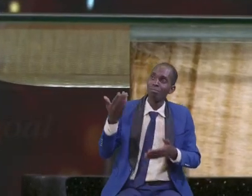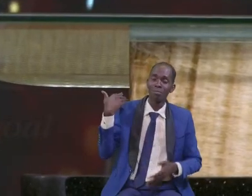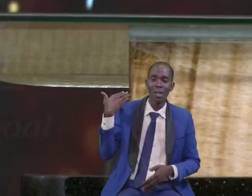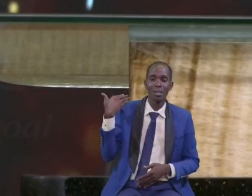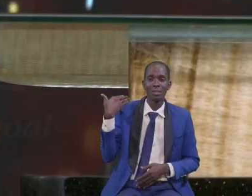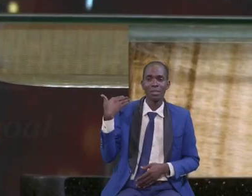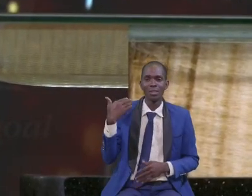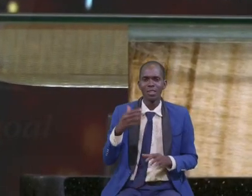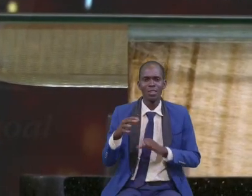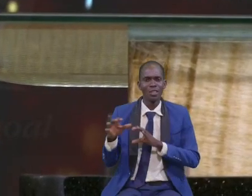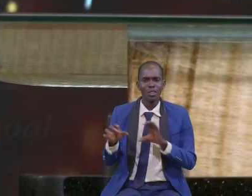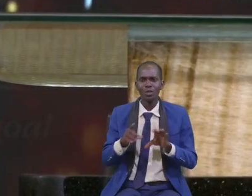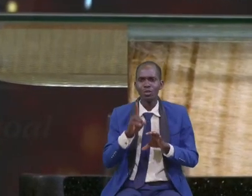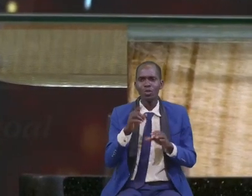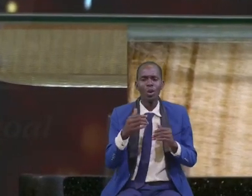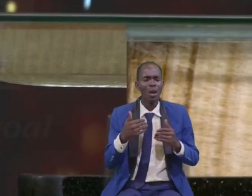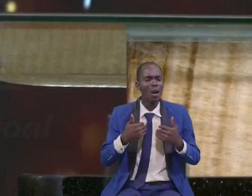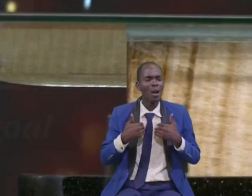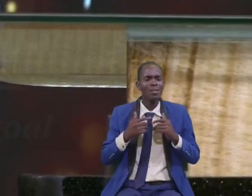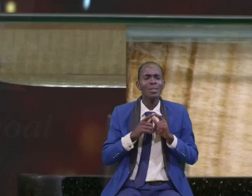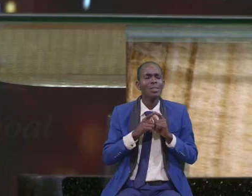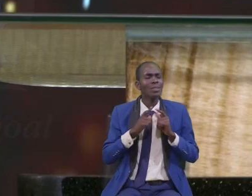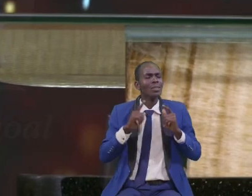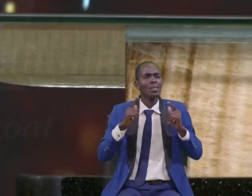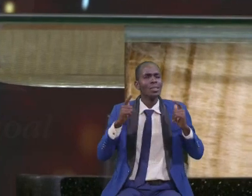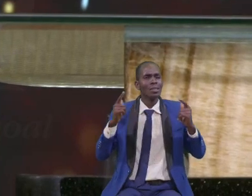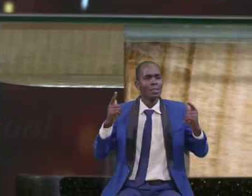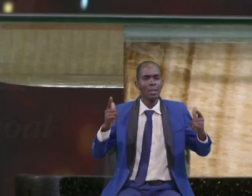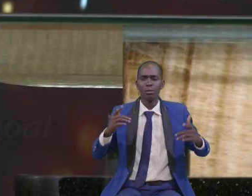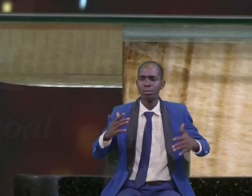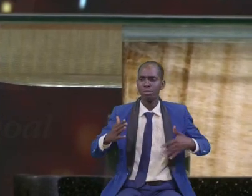did you have joy unspeakable?